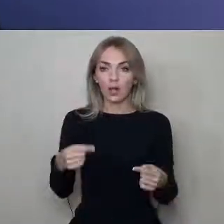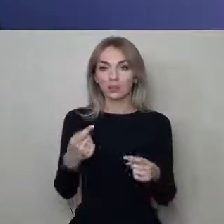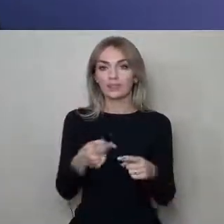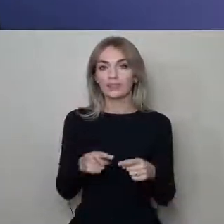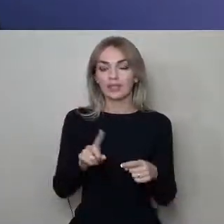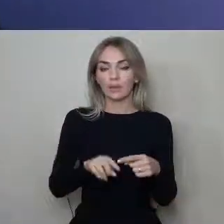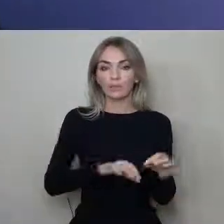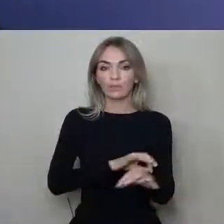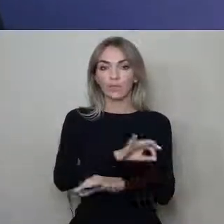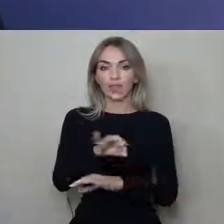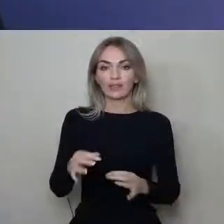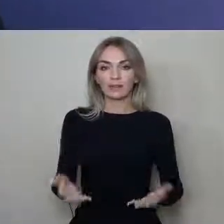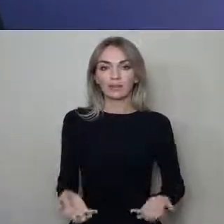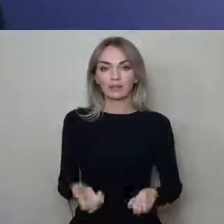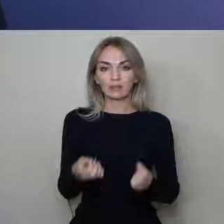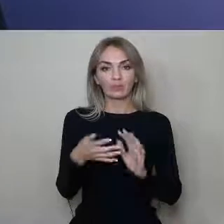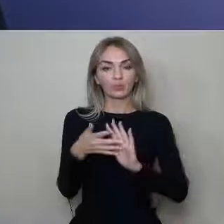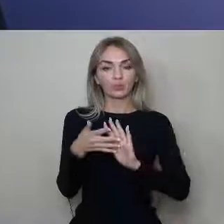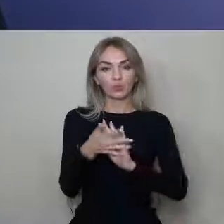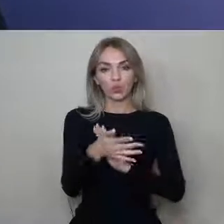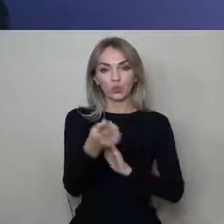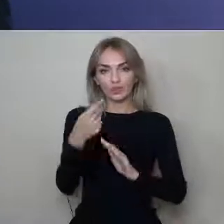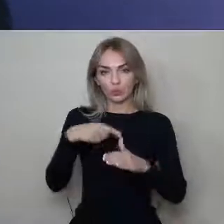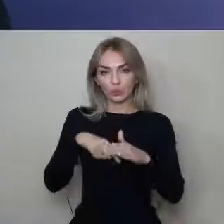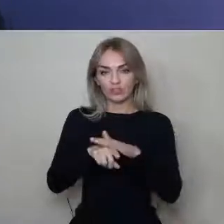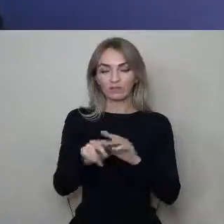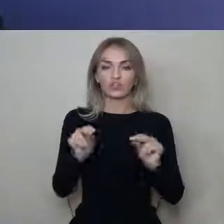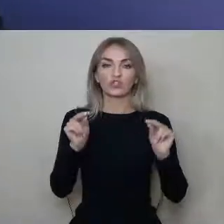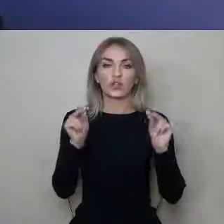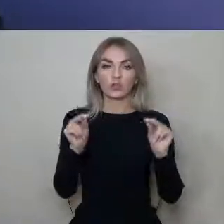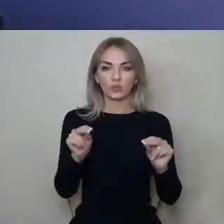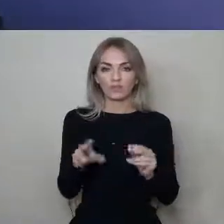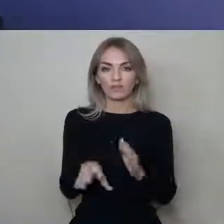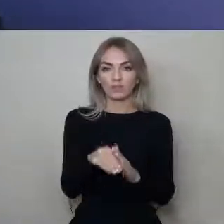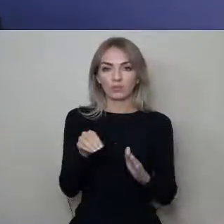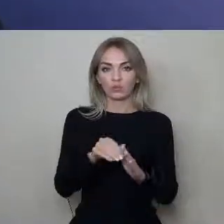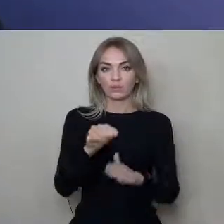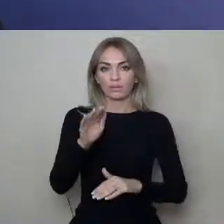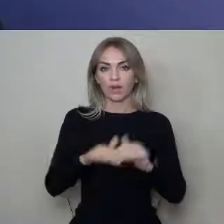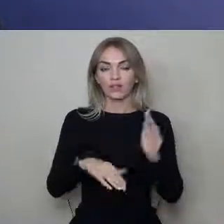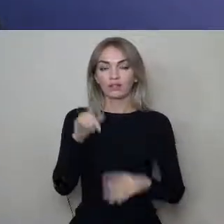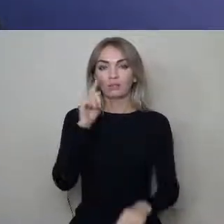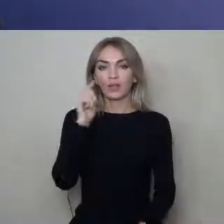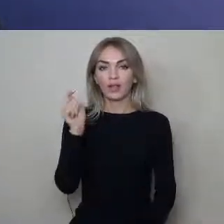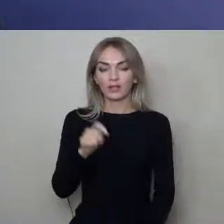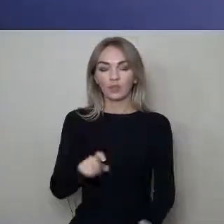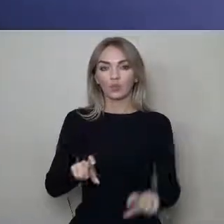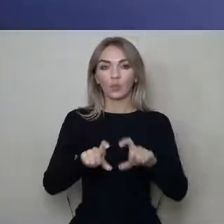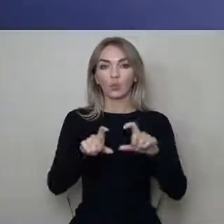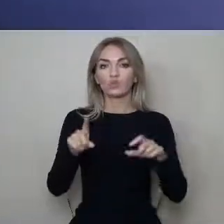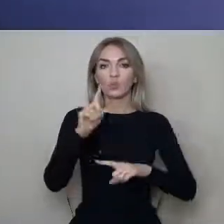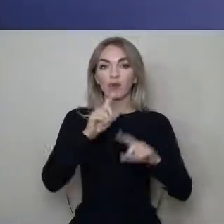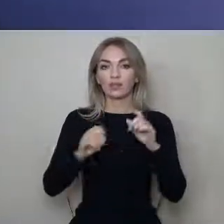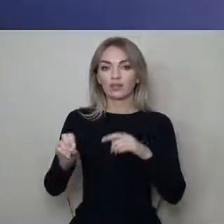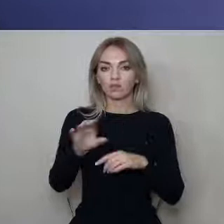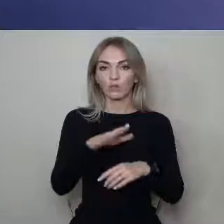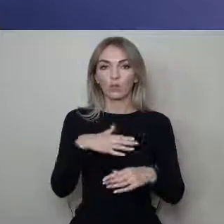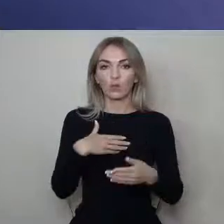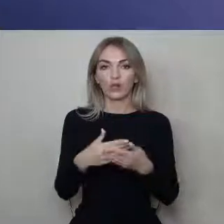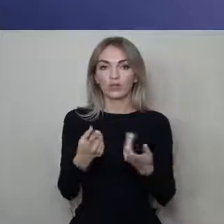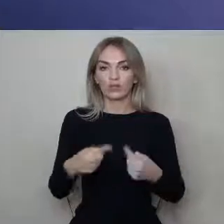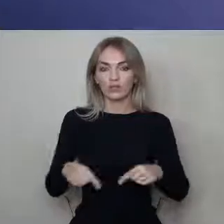had. Organizers are the Council of Europe project on transparency, inclusivity, and fairness of the electoral practice in